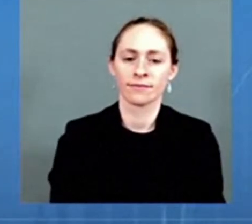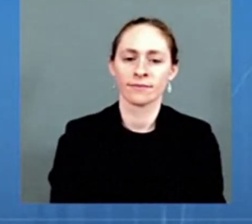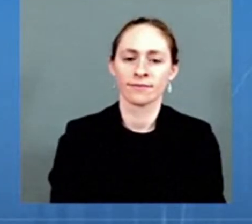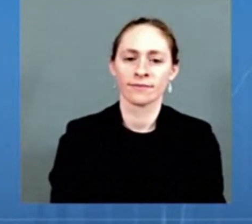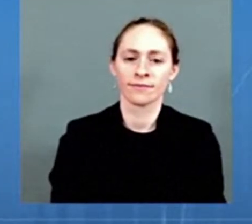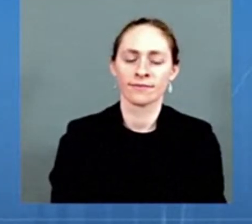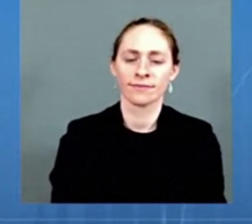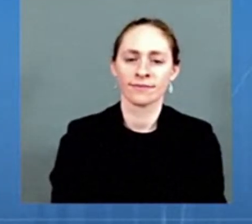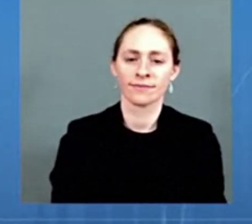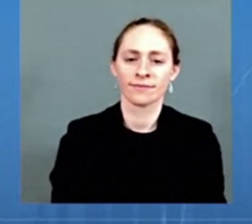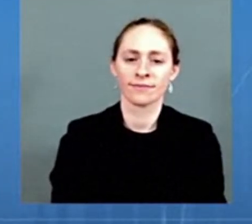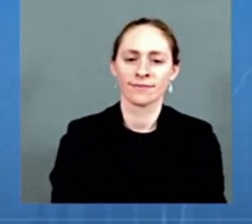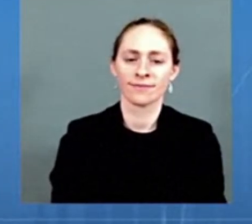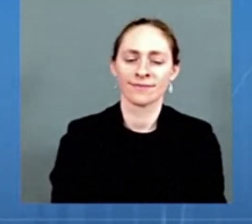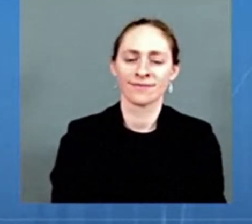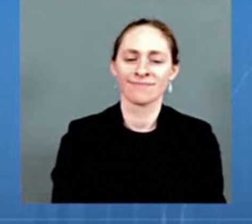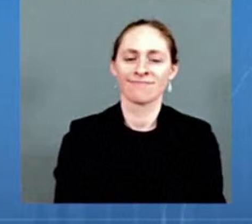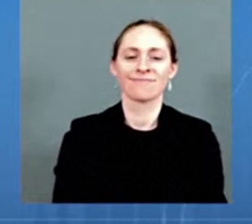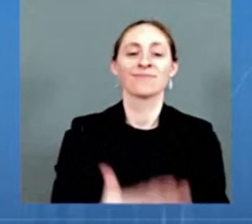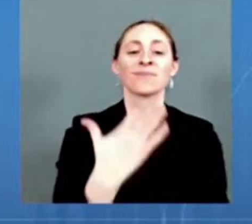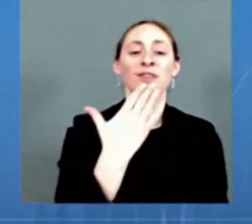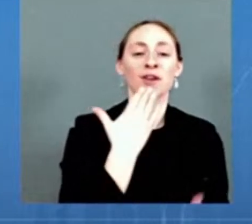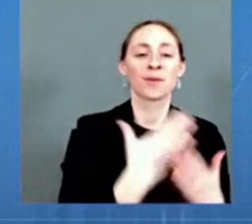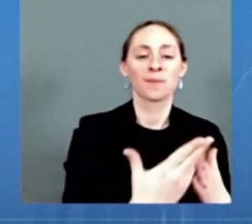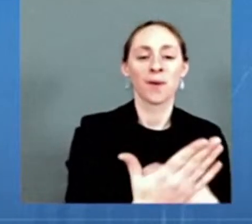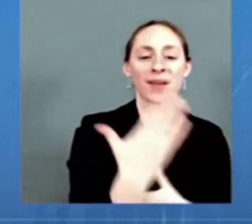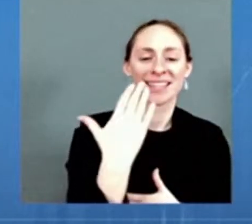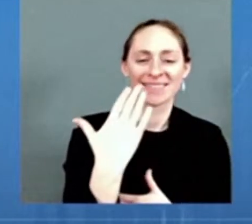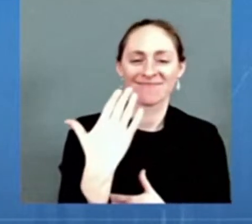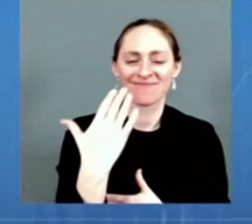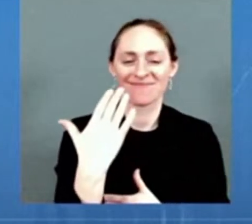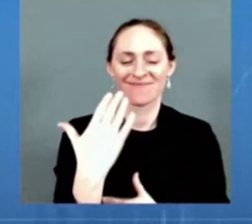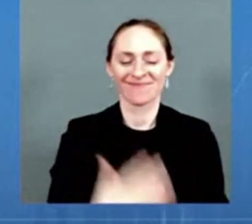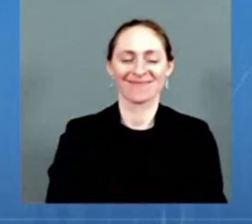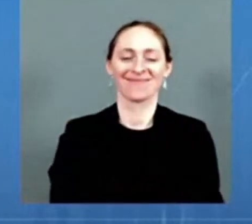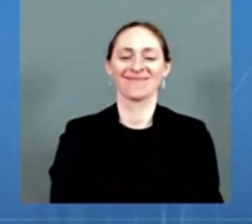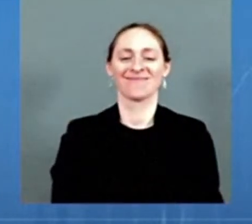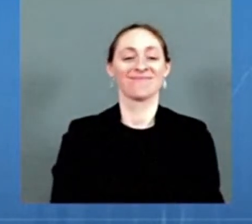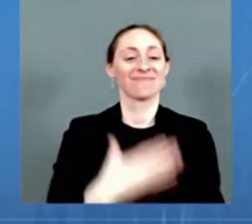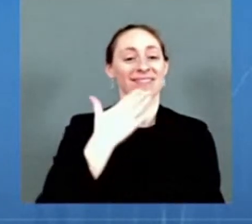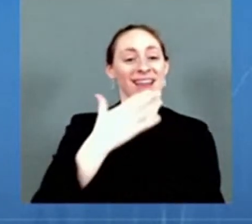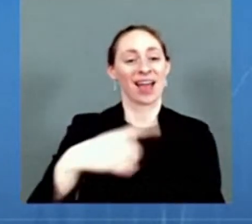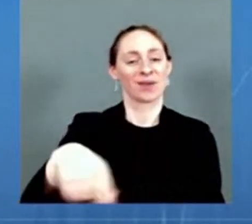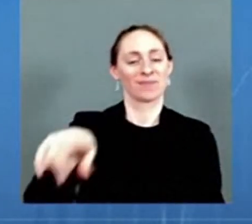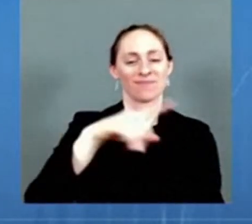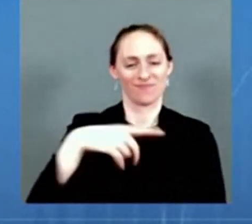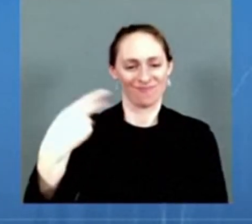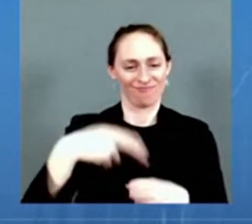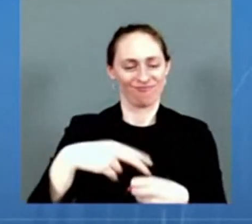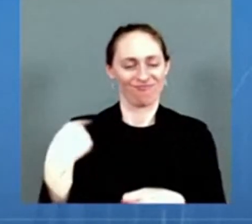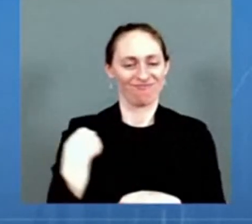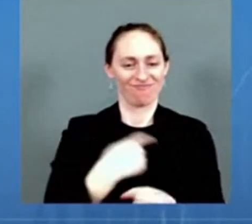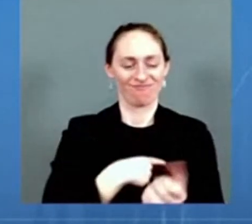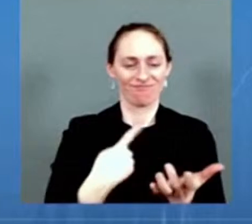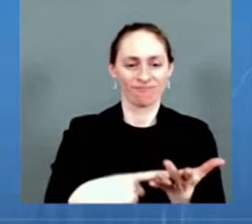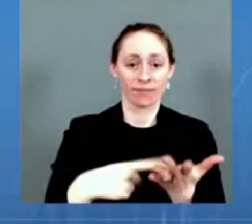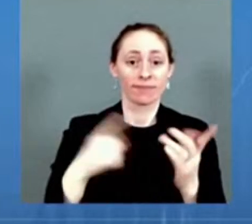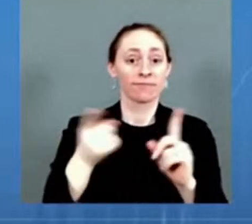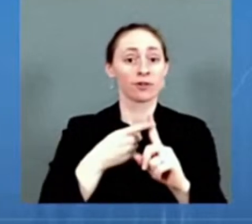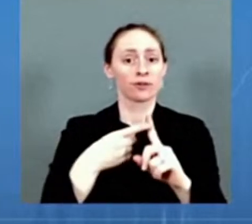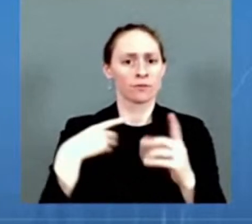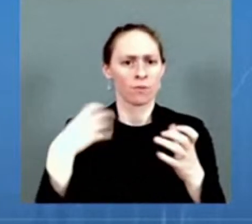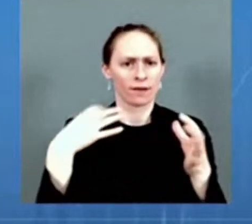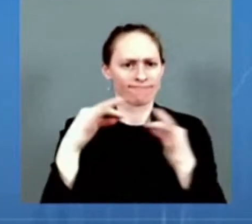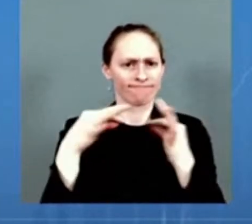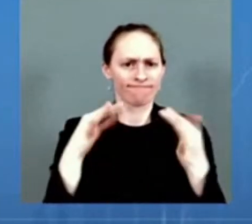and thanks for joining us. Today we'll start with an update from Dr. Walensky on Omicron cases in the U.S. and around